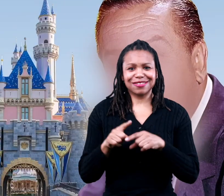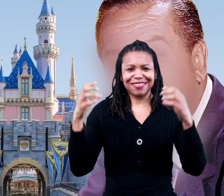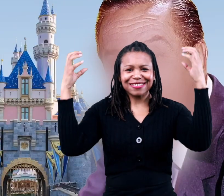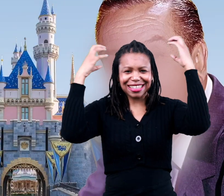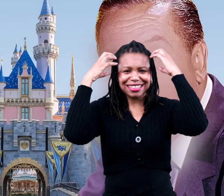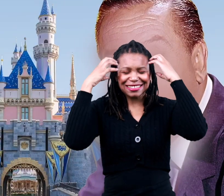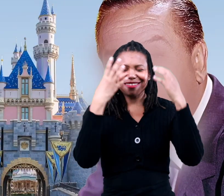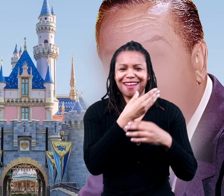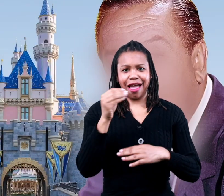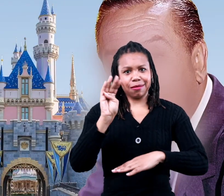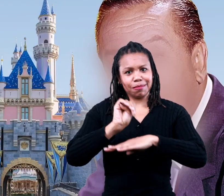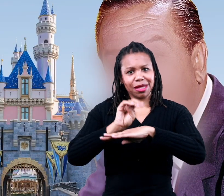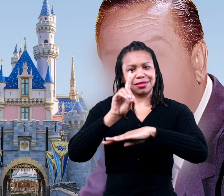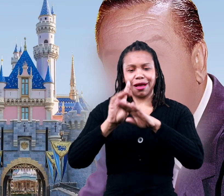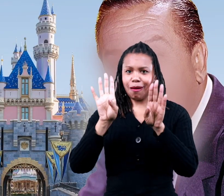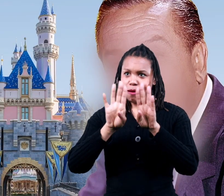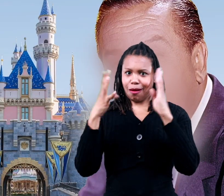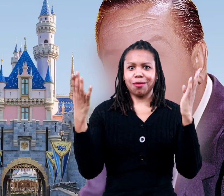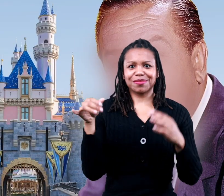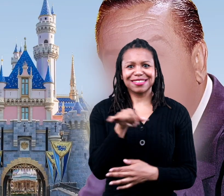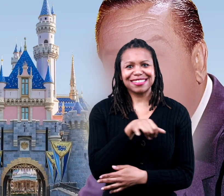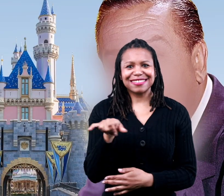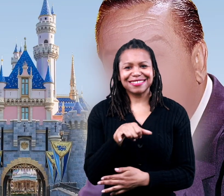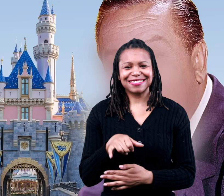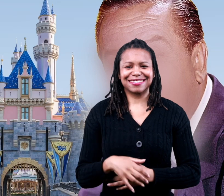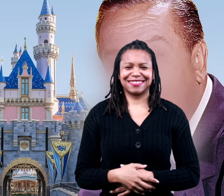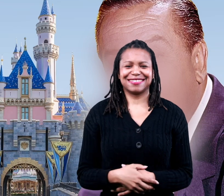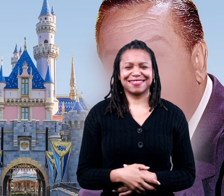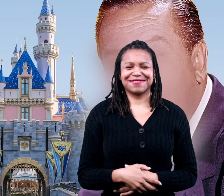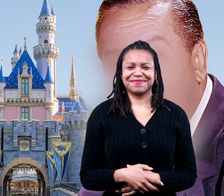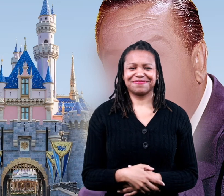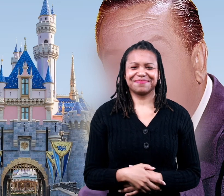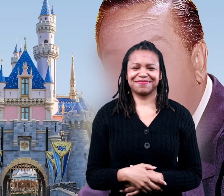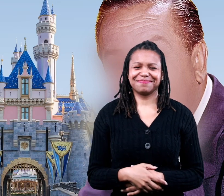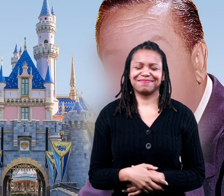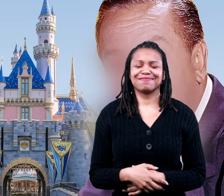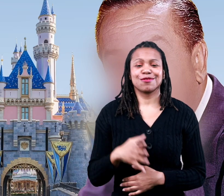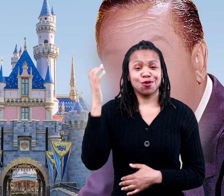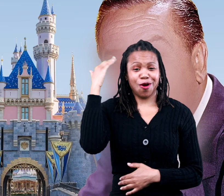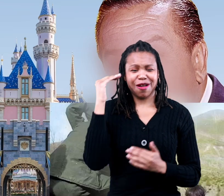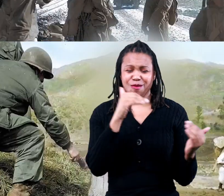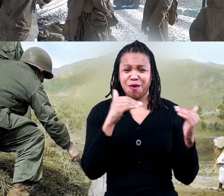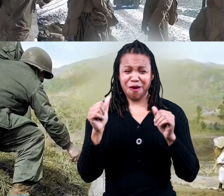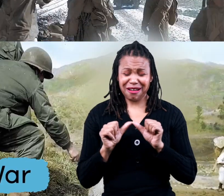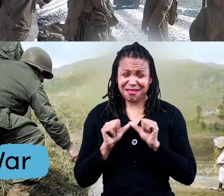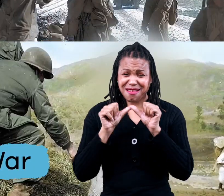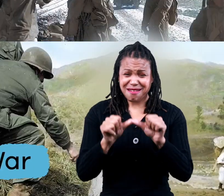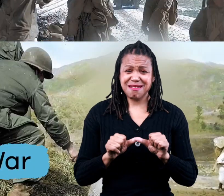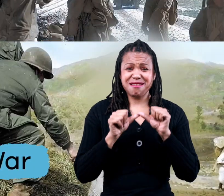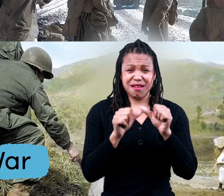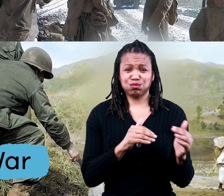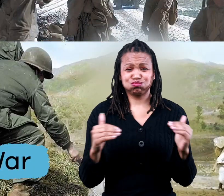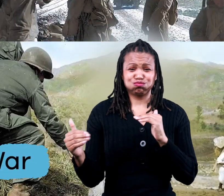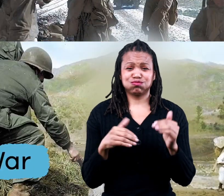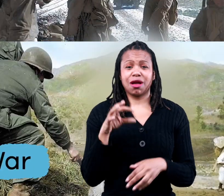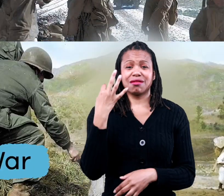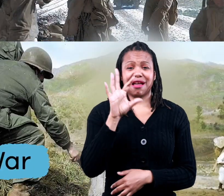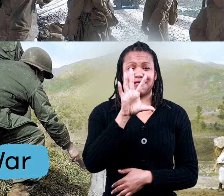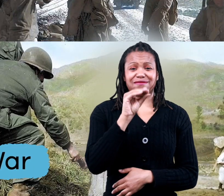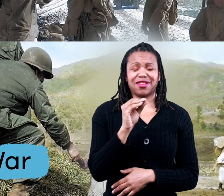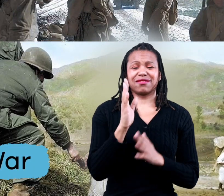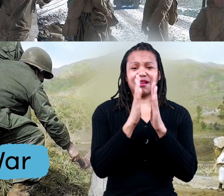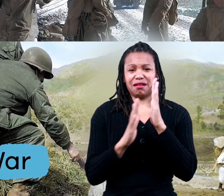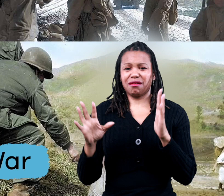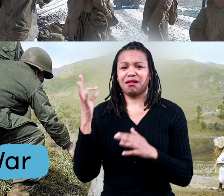to mention the fact that Disneyland and the first McDonald's opened. The Korean War lasted